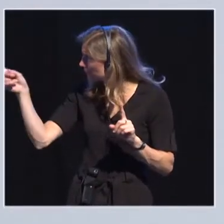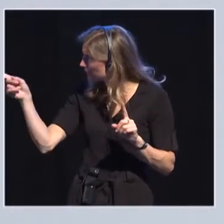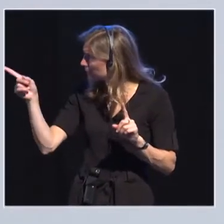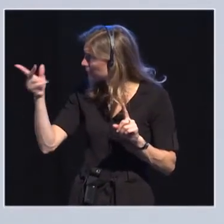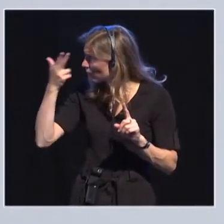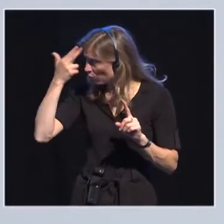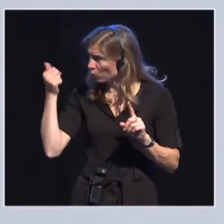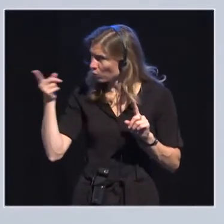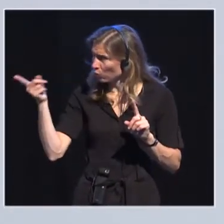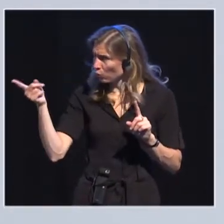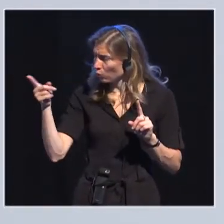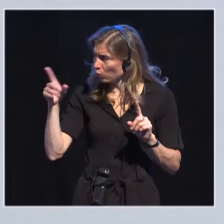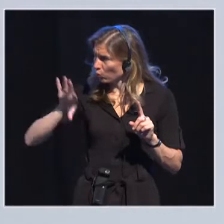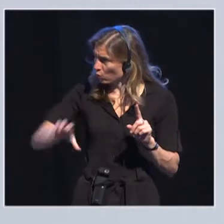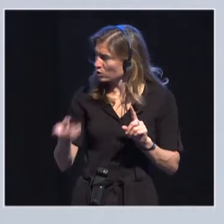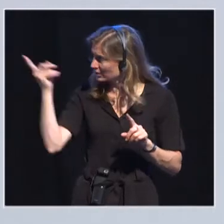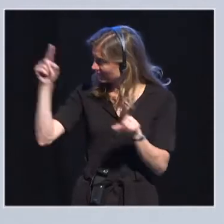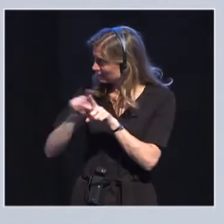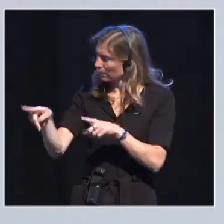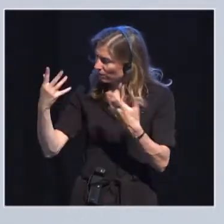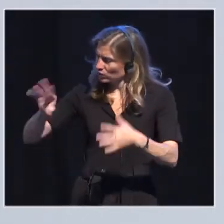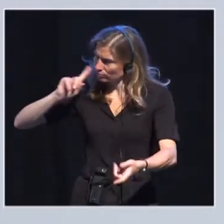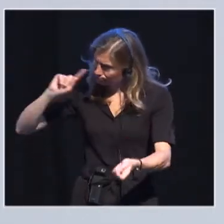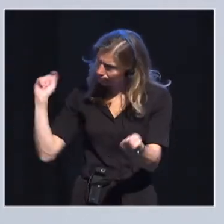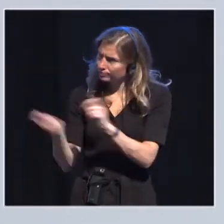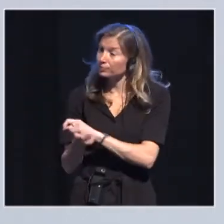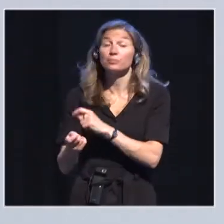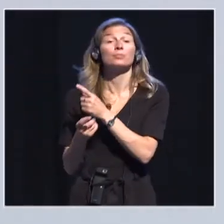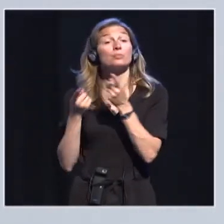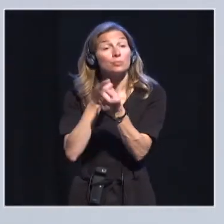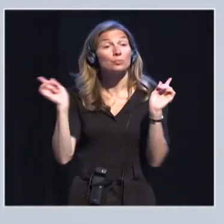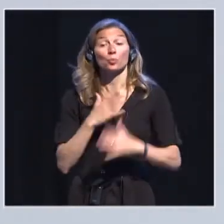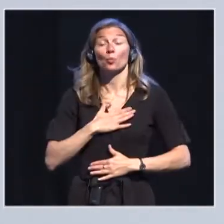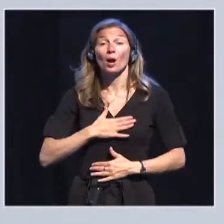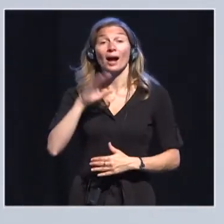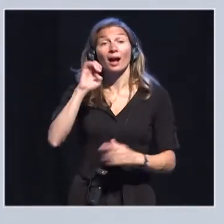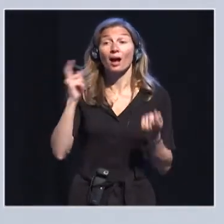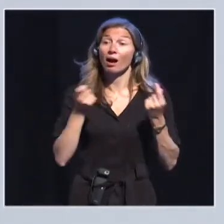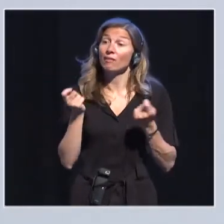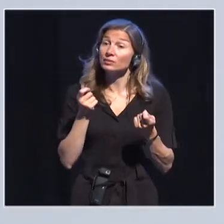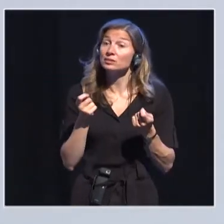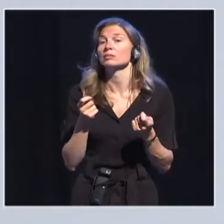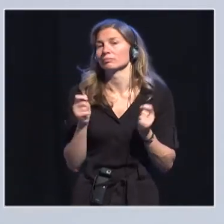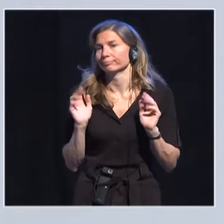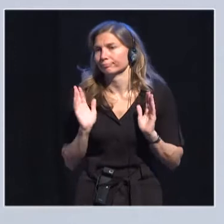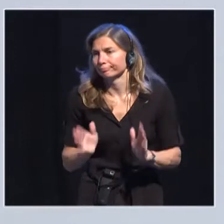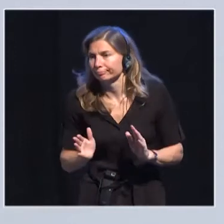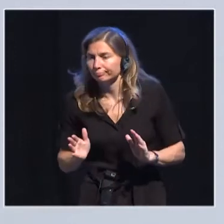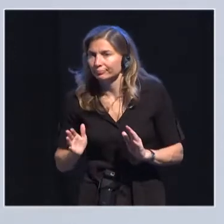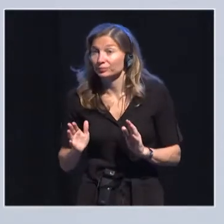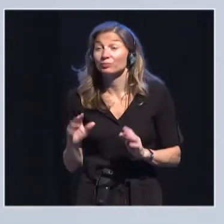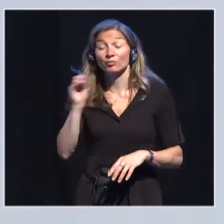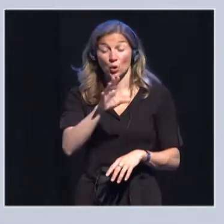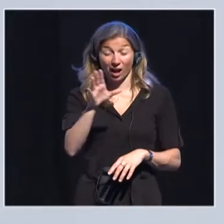That would have to take place in order for this e-governance to take place. So in the African Union, we're